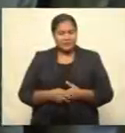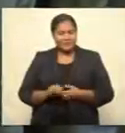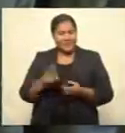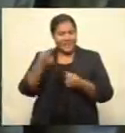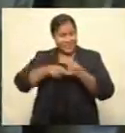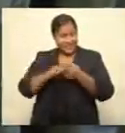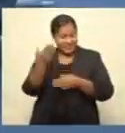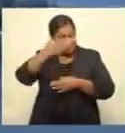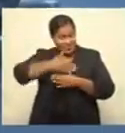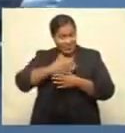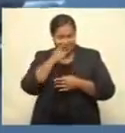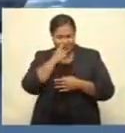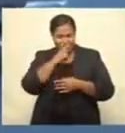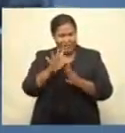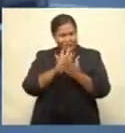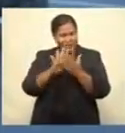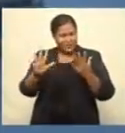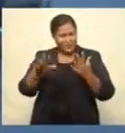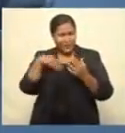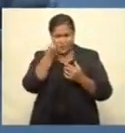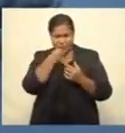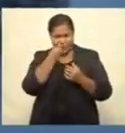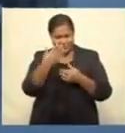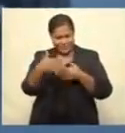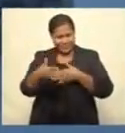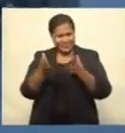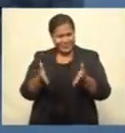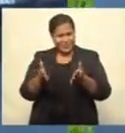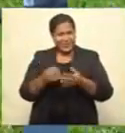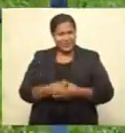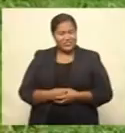In the news tonight, people line up for food rations.